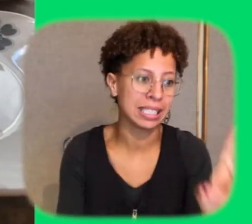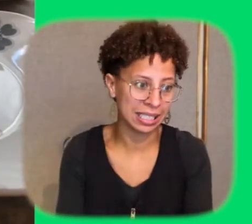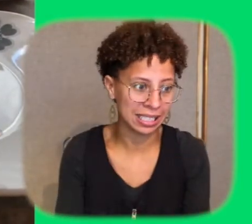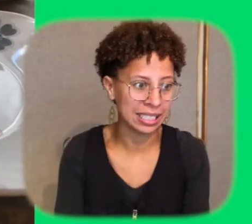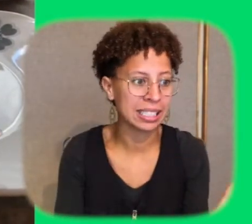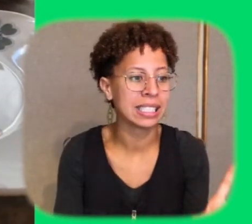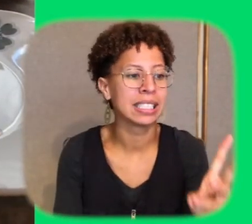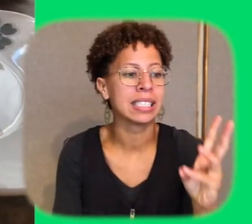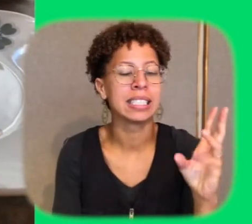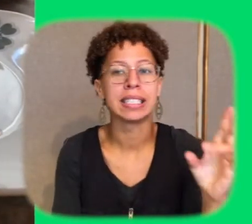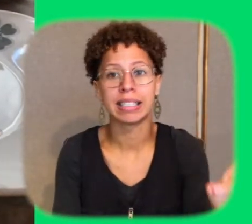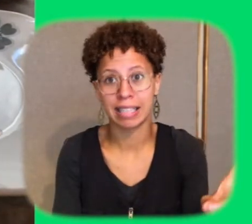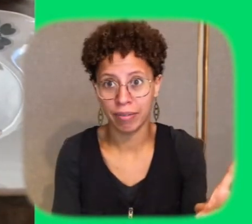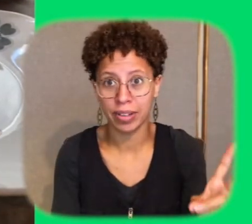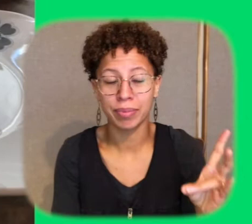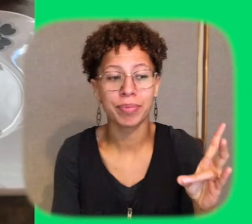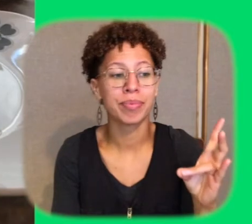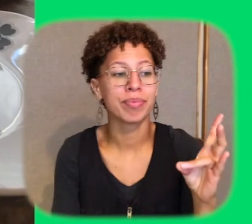7.